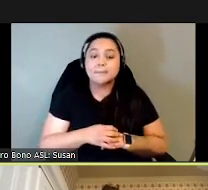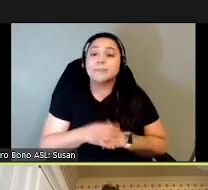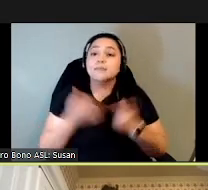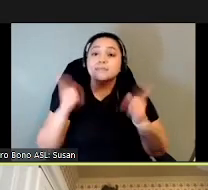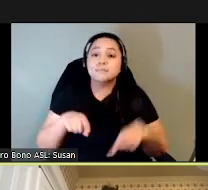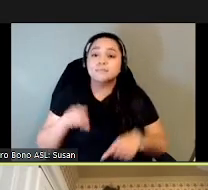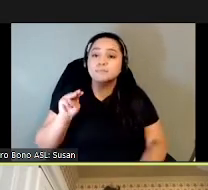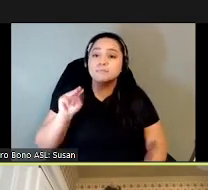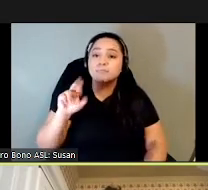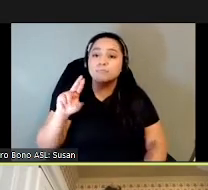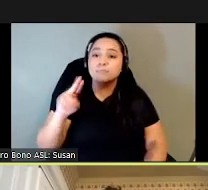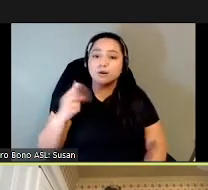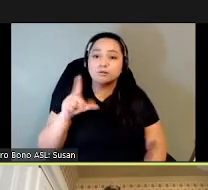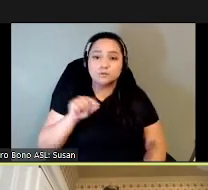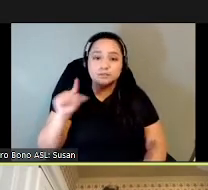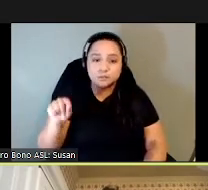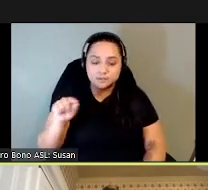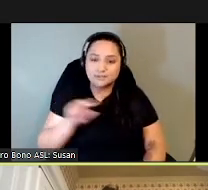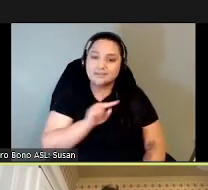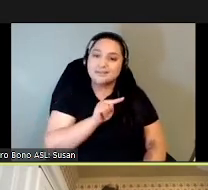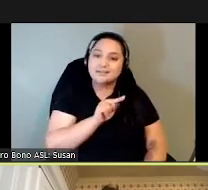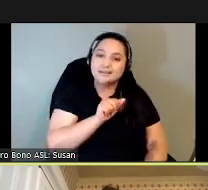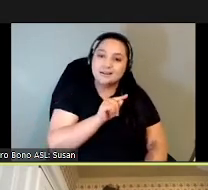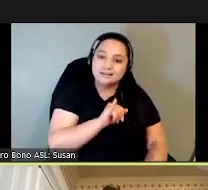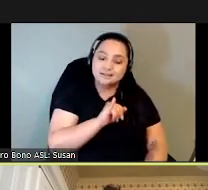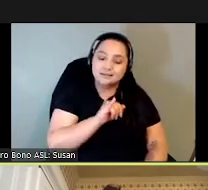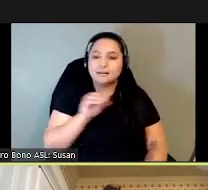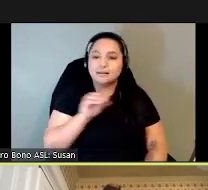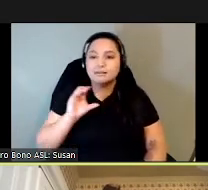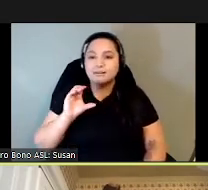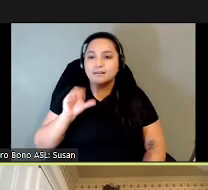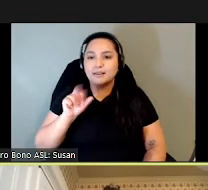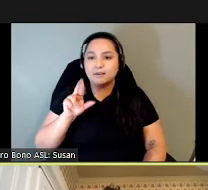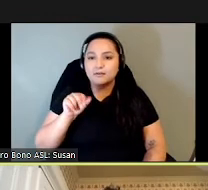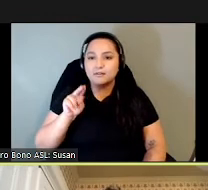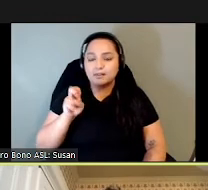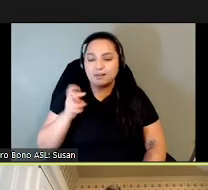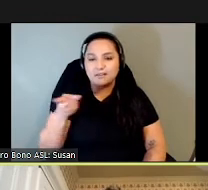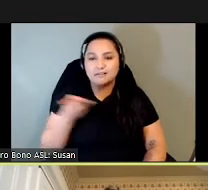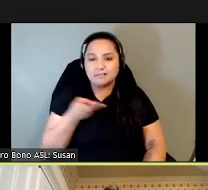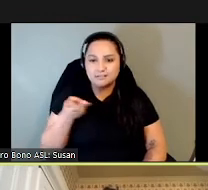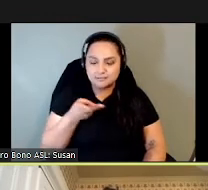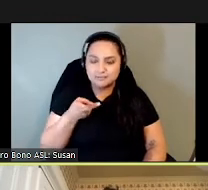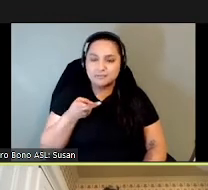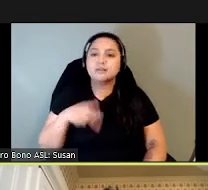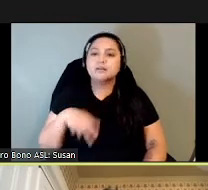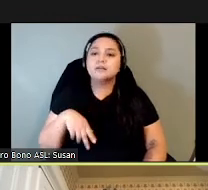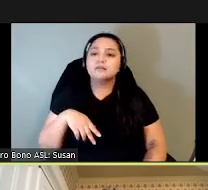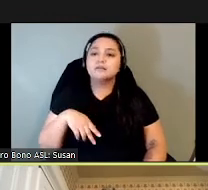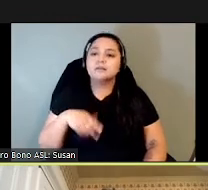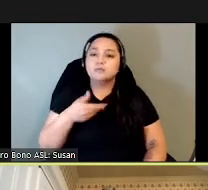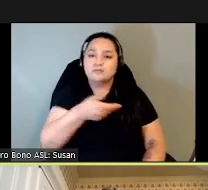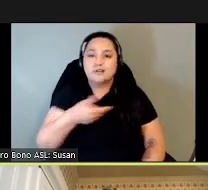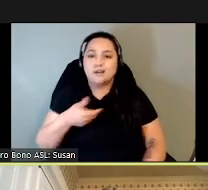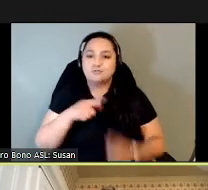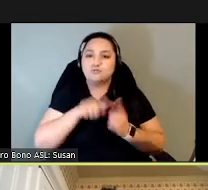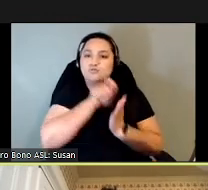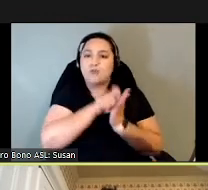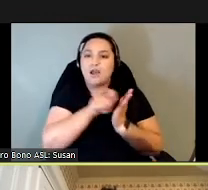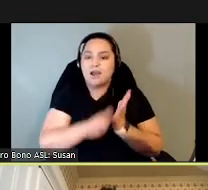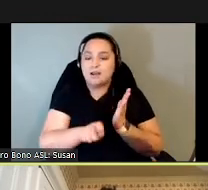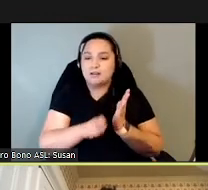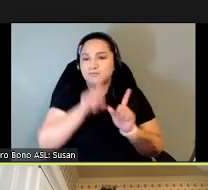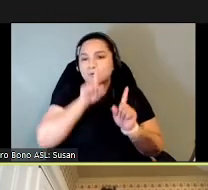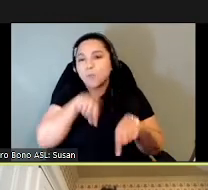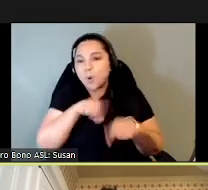2020, Nati and Caroline were commissioned by Grantmakers in the Arts to write a report on other